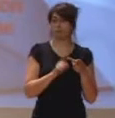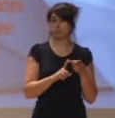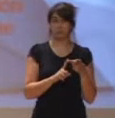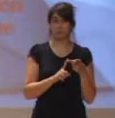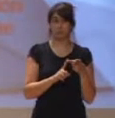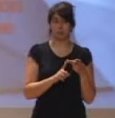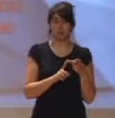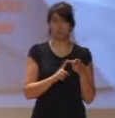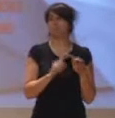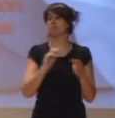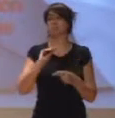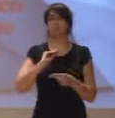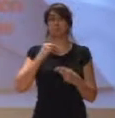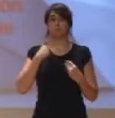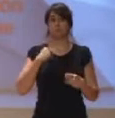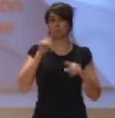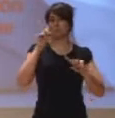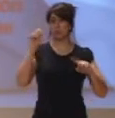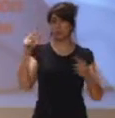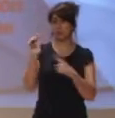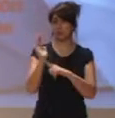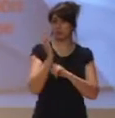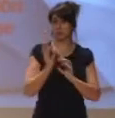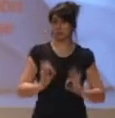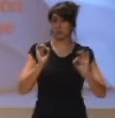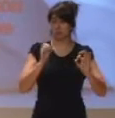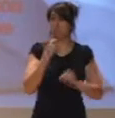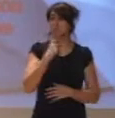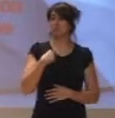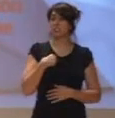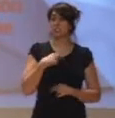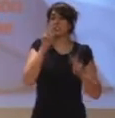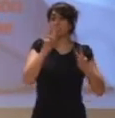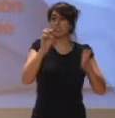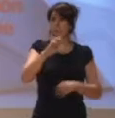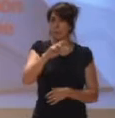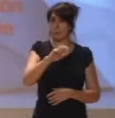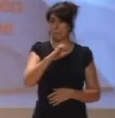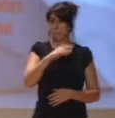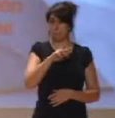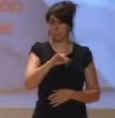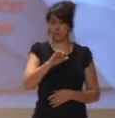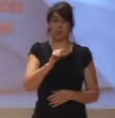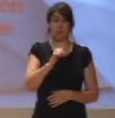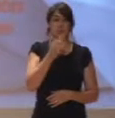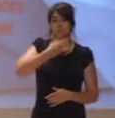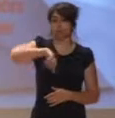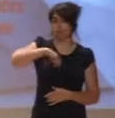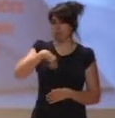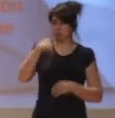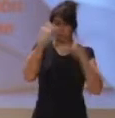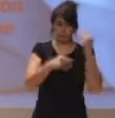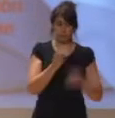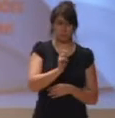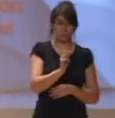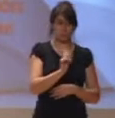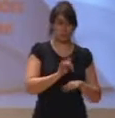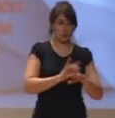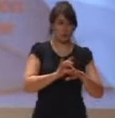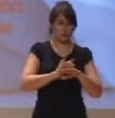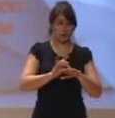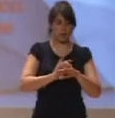through INREDIS in this case. And the second question, the Braille test, we have not used that. At the beginning,